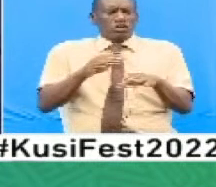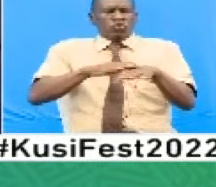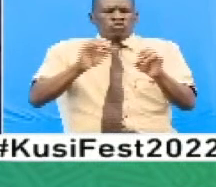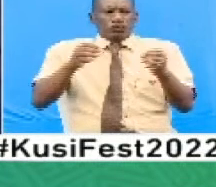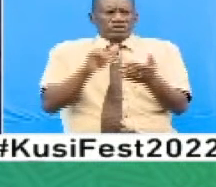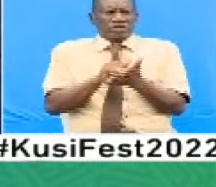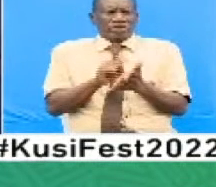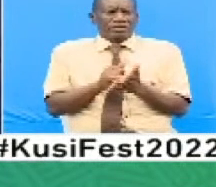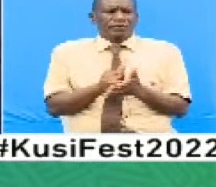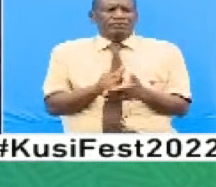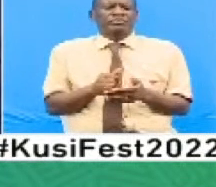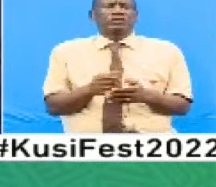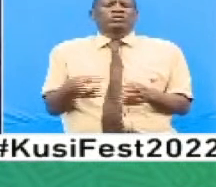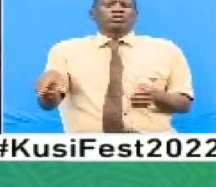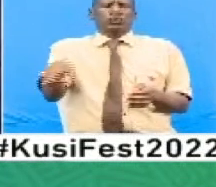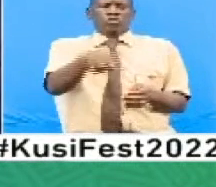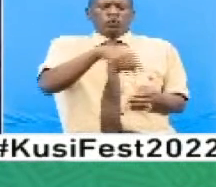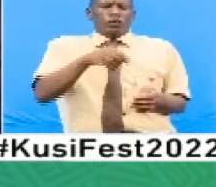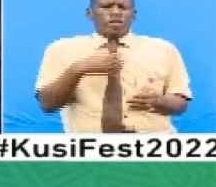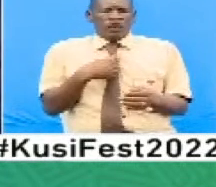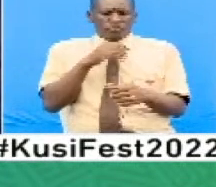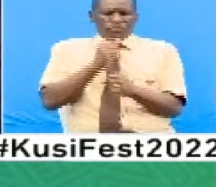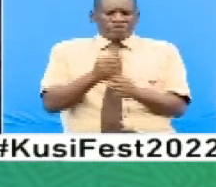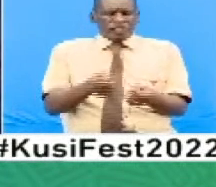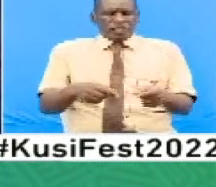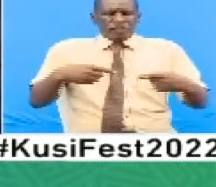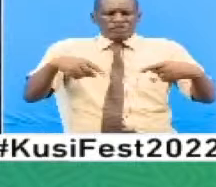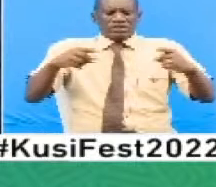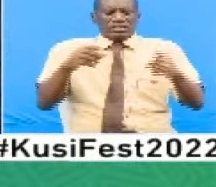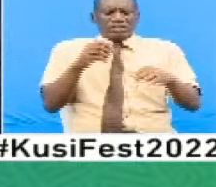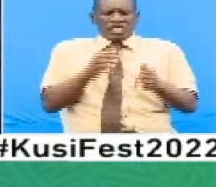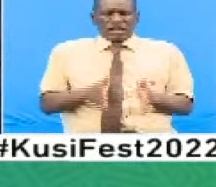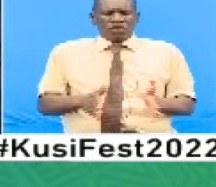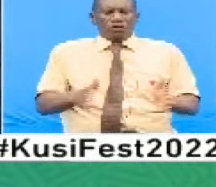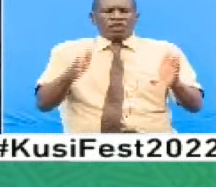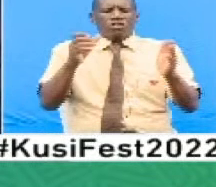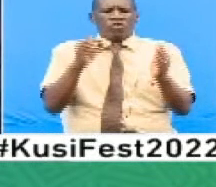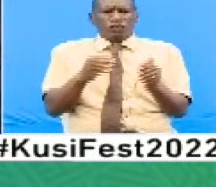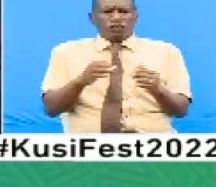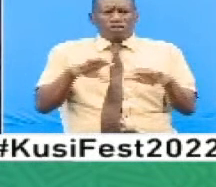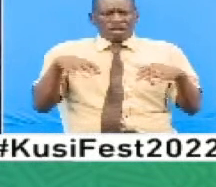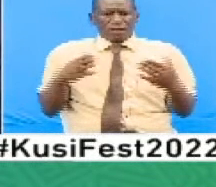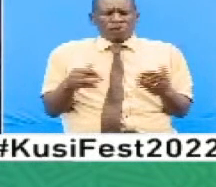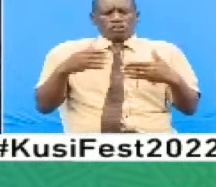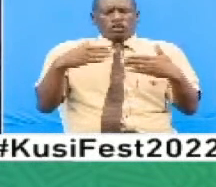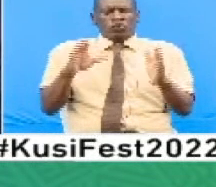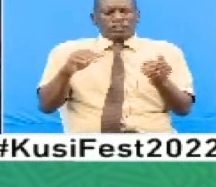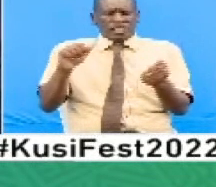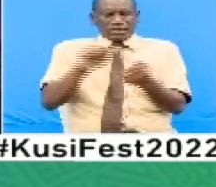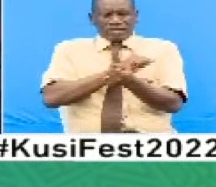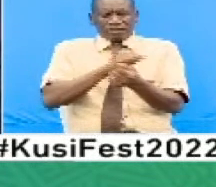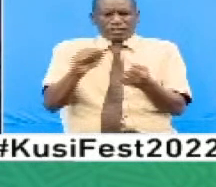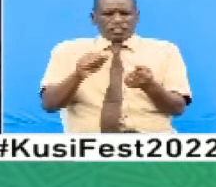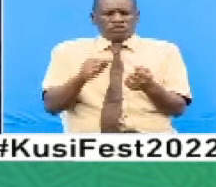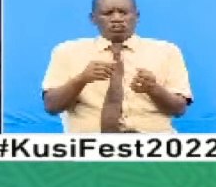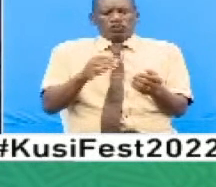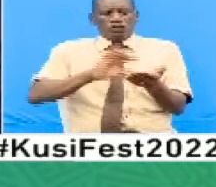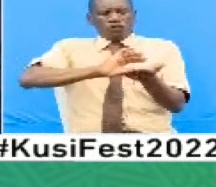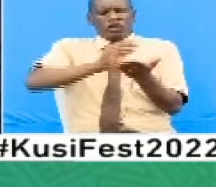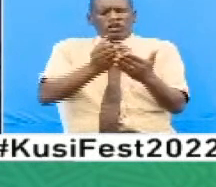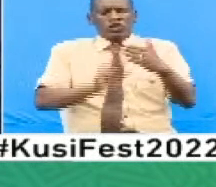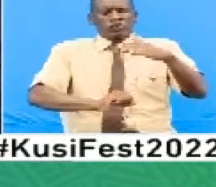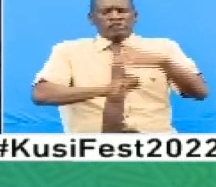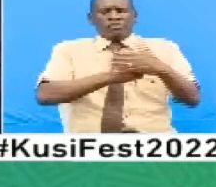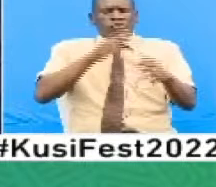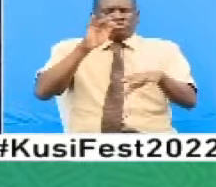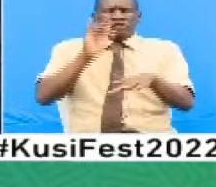that we have made progress in terms of the regarding the loss and damage fund in supporting those